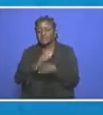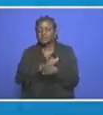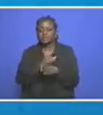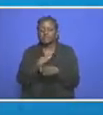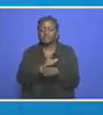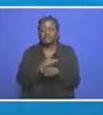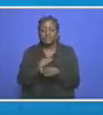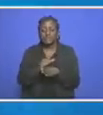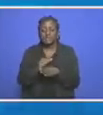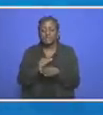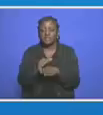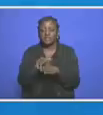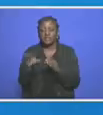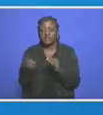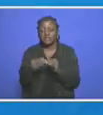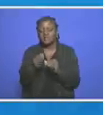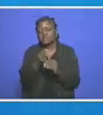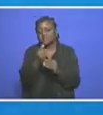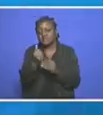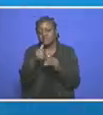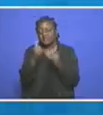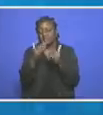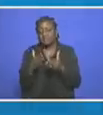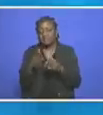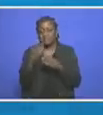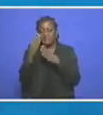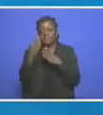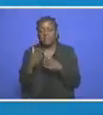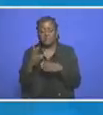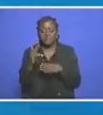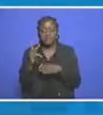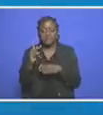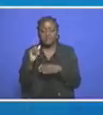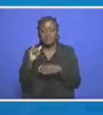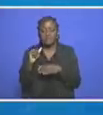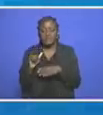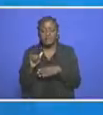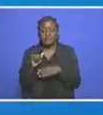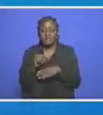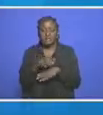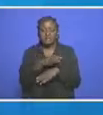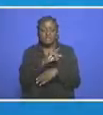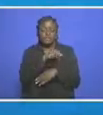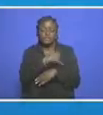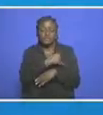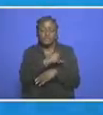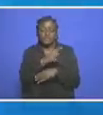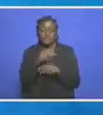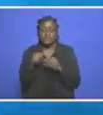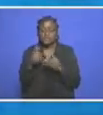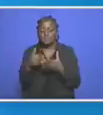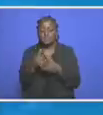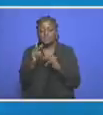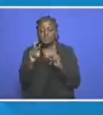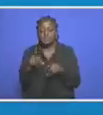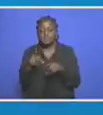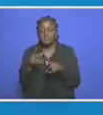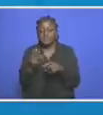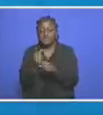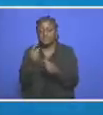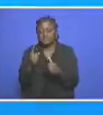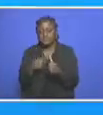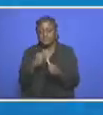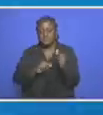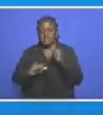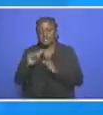players and new additions present. Bahamian Kai Jones was among the newcomers on the court during the pickup games as they got in some of their first action